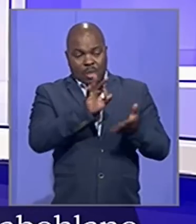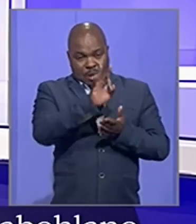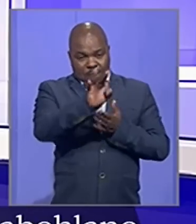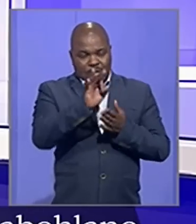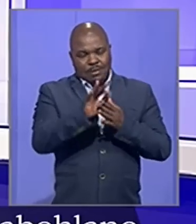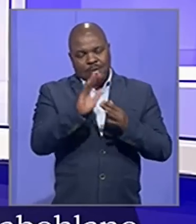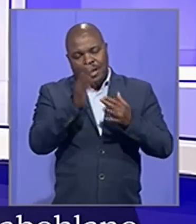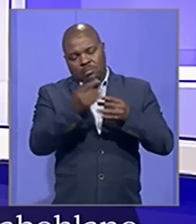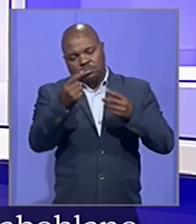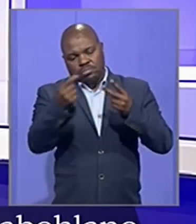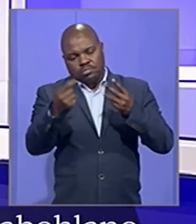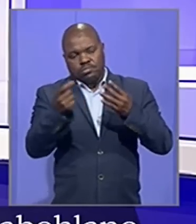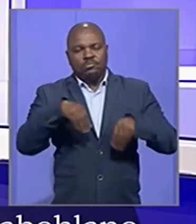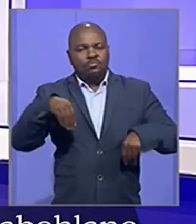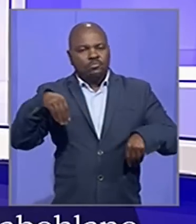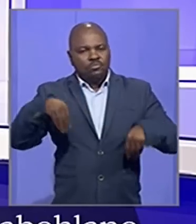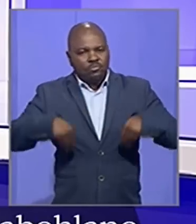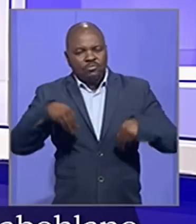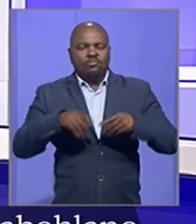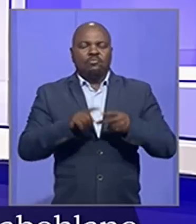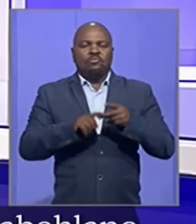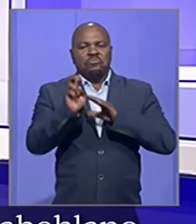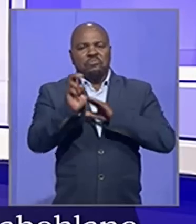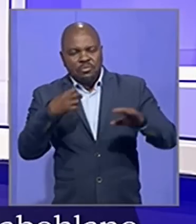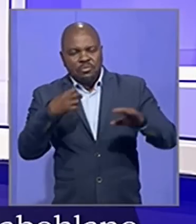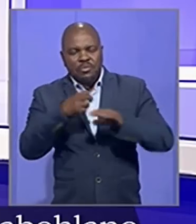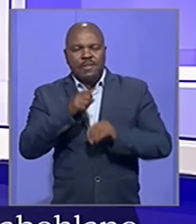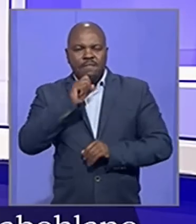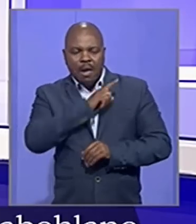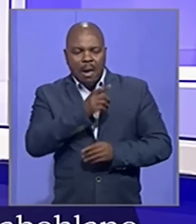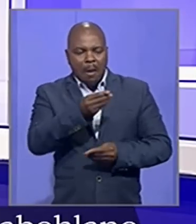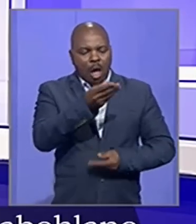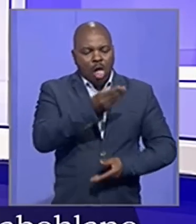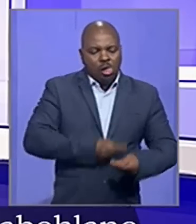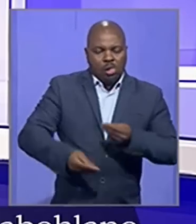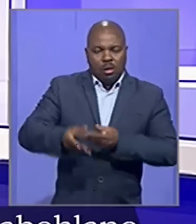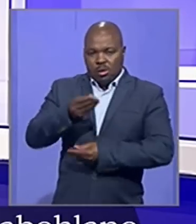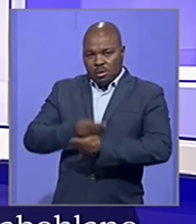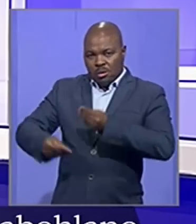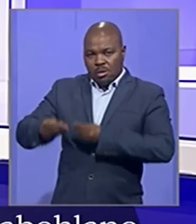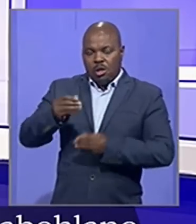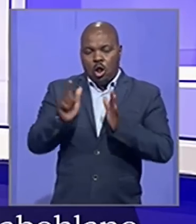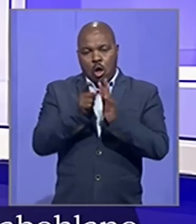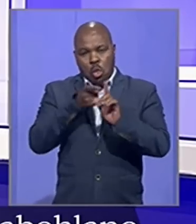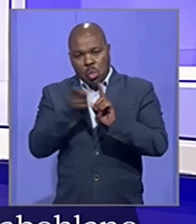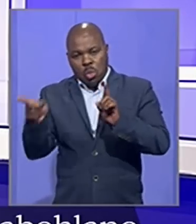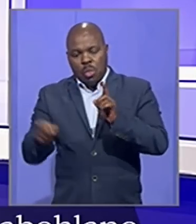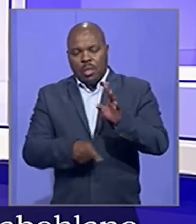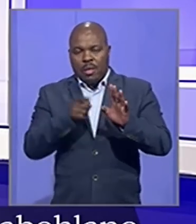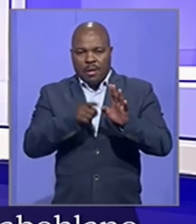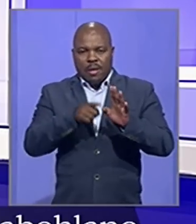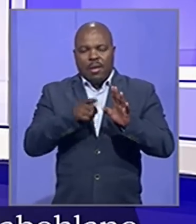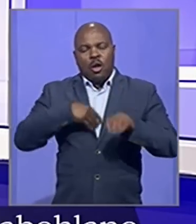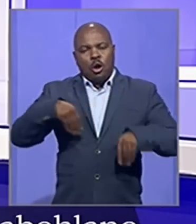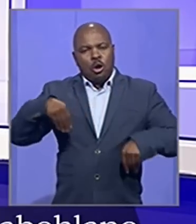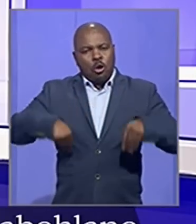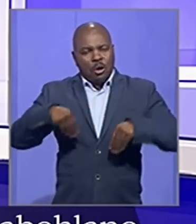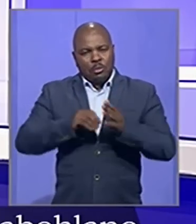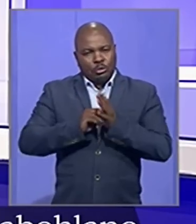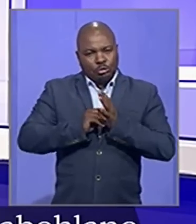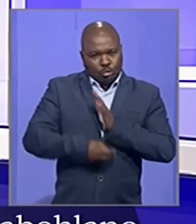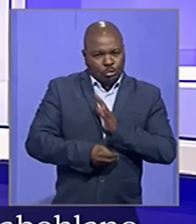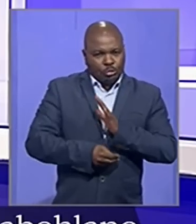tše mmalwa tša bohodu, bofora, go gweba ka tšhelete ka tsela yeo e sego molaong le ditiro tša bomenetša